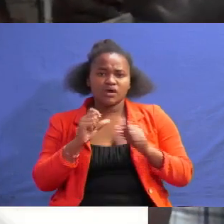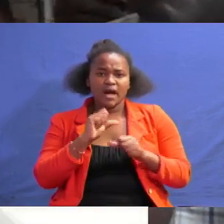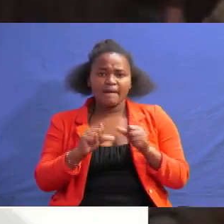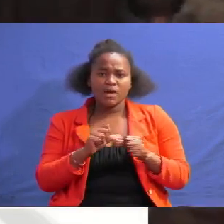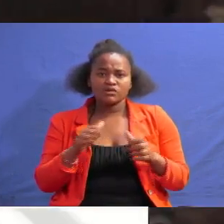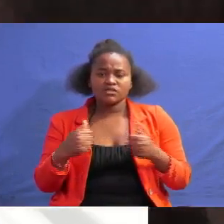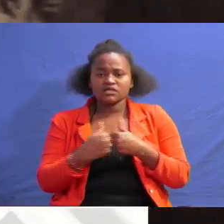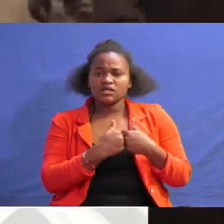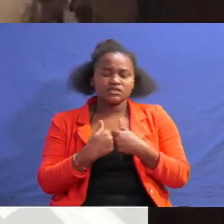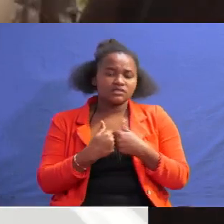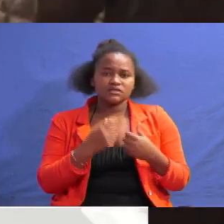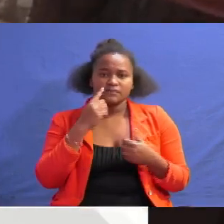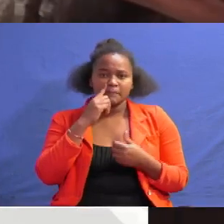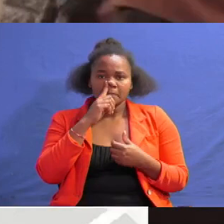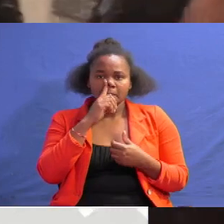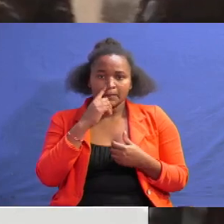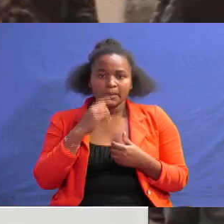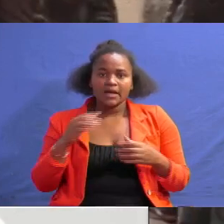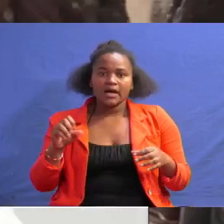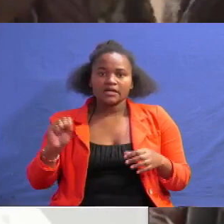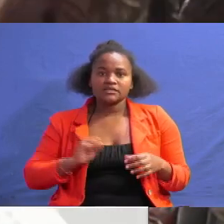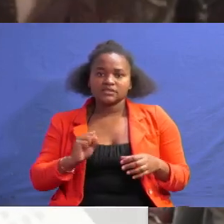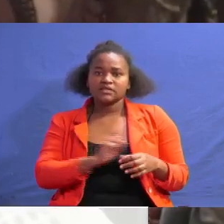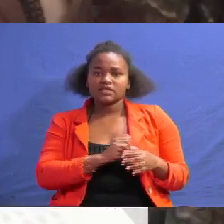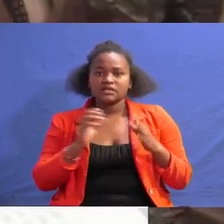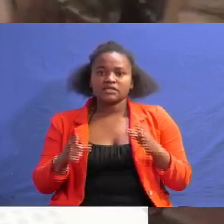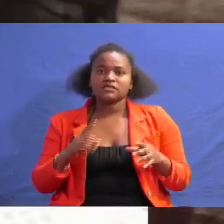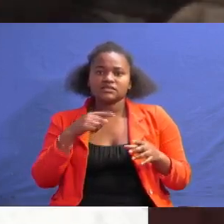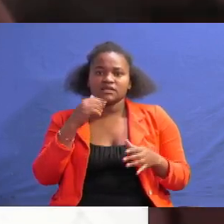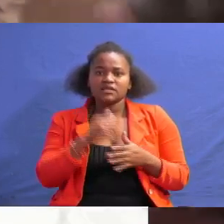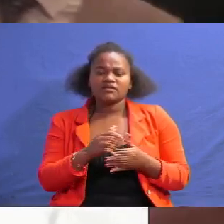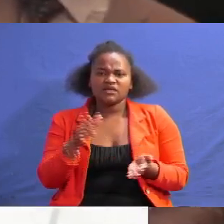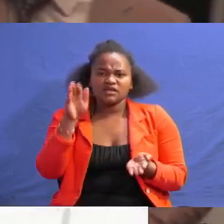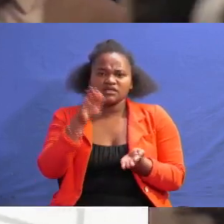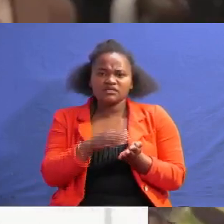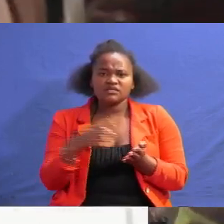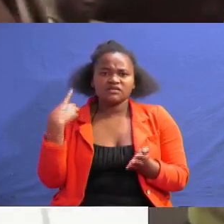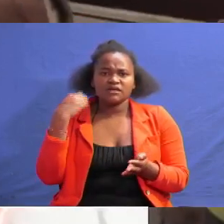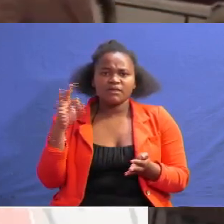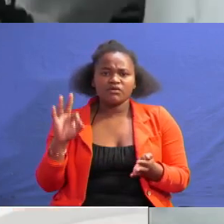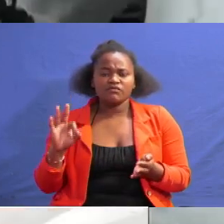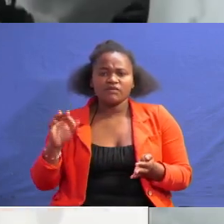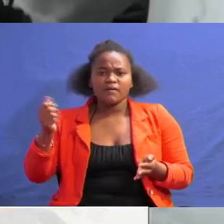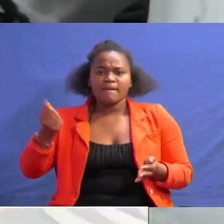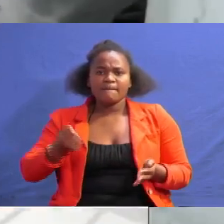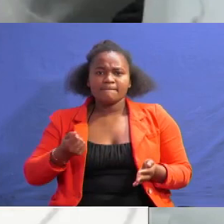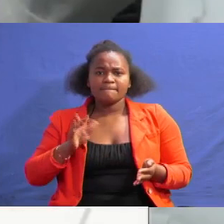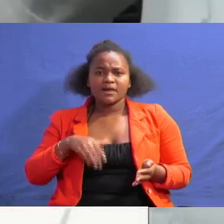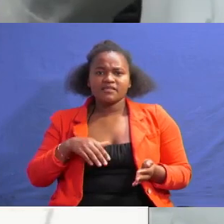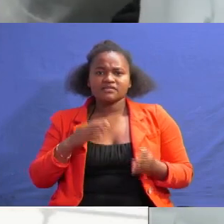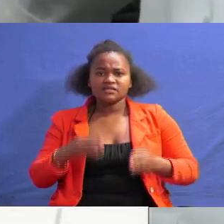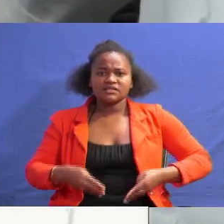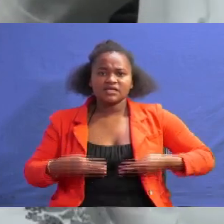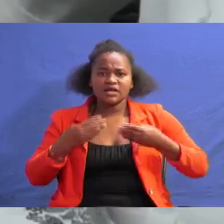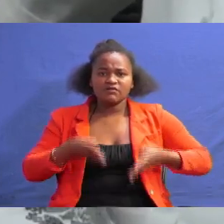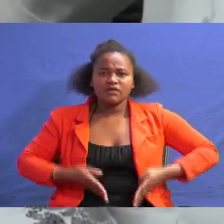challenges are. Esther Okenyuri, a nominated senator, also points out that there has been a decrease in the number of mothers giving birth at the hospital. She